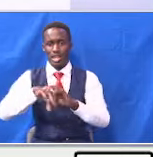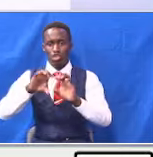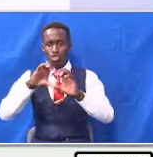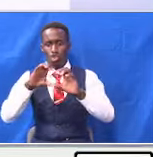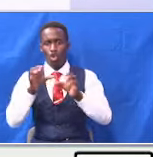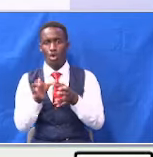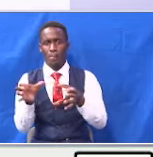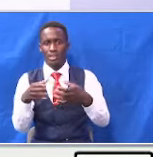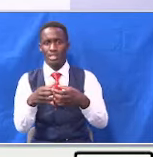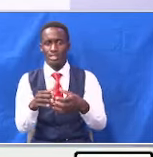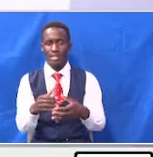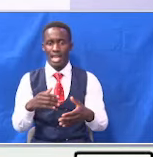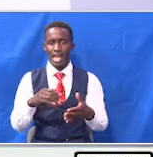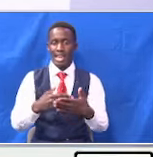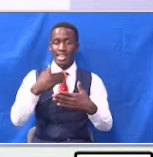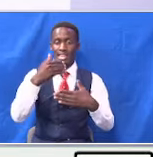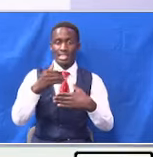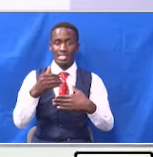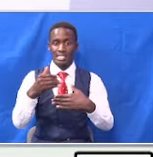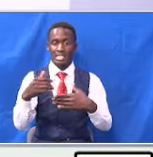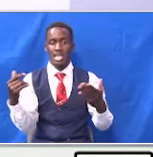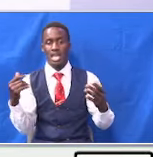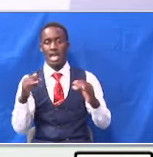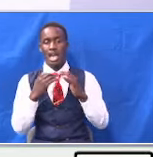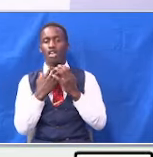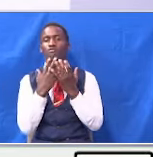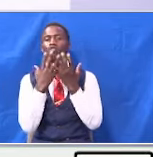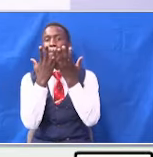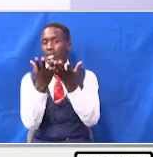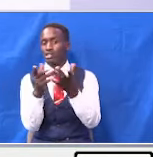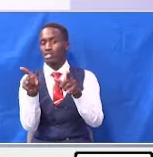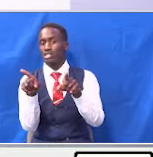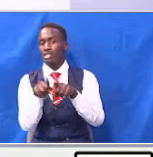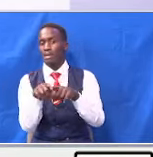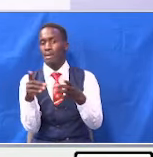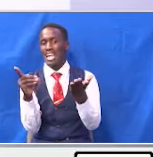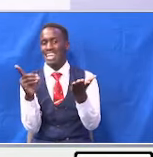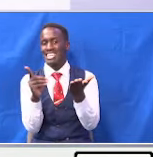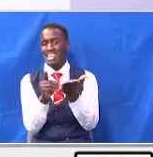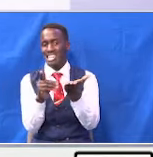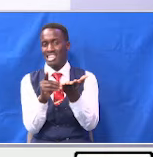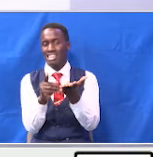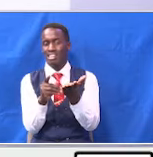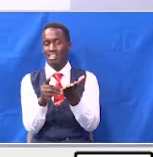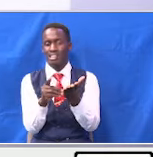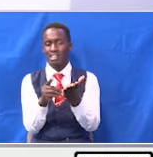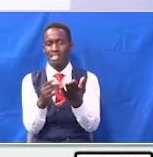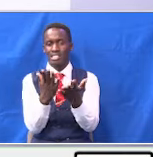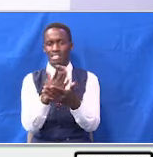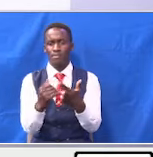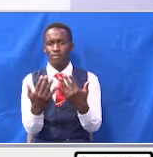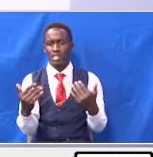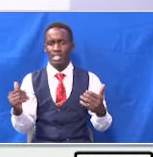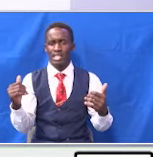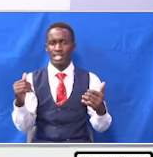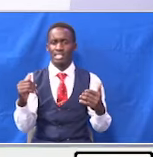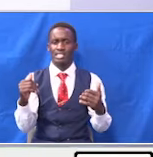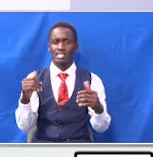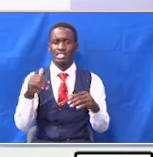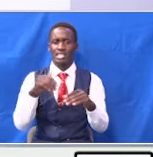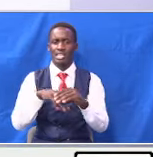back to information and data, and you mentioned that some of the things that are bedeviling the health sector now are the processing of